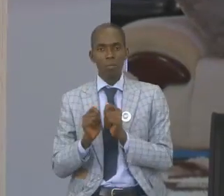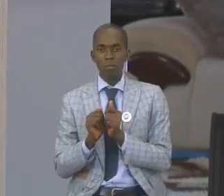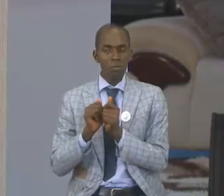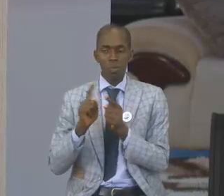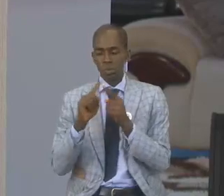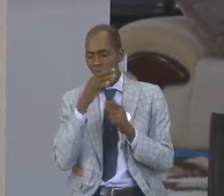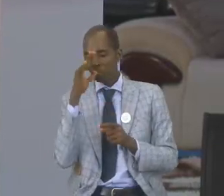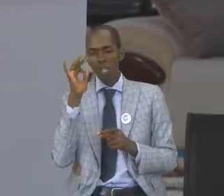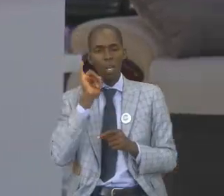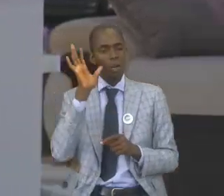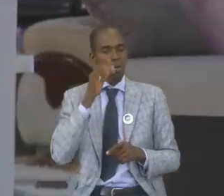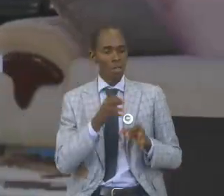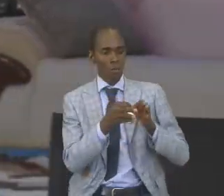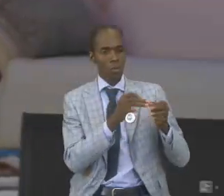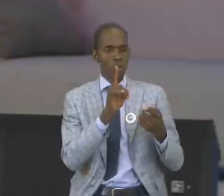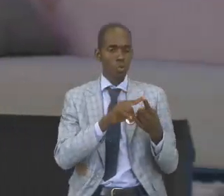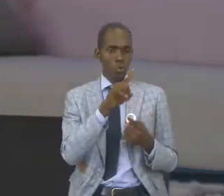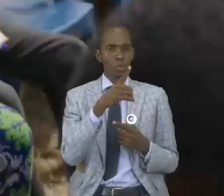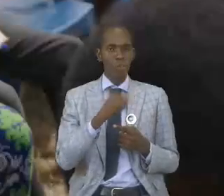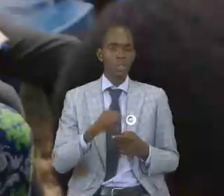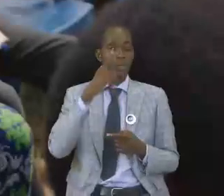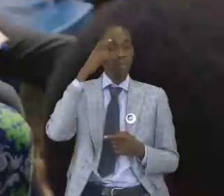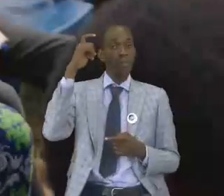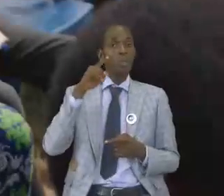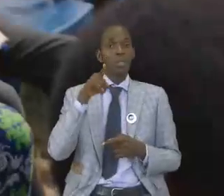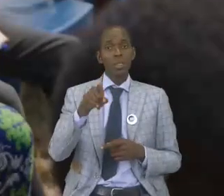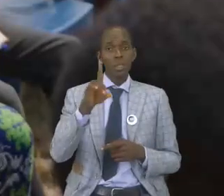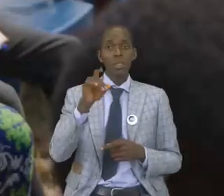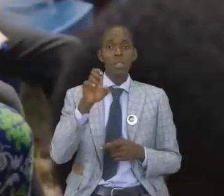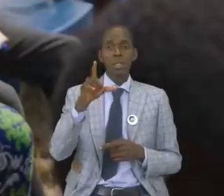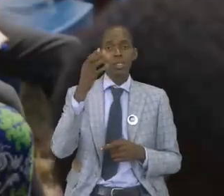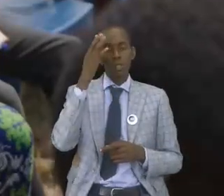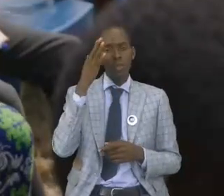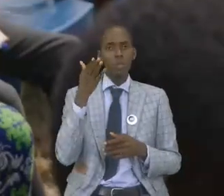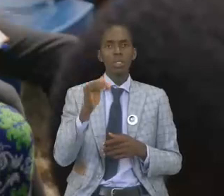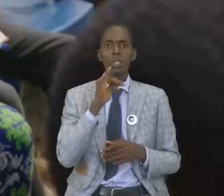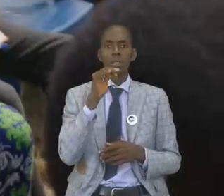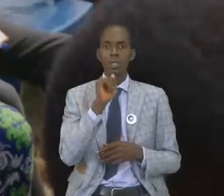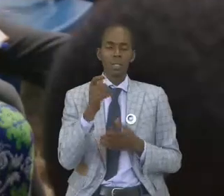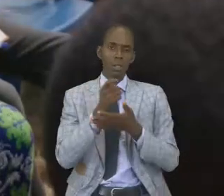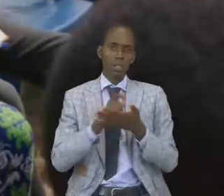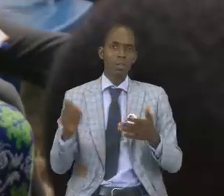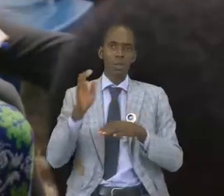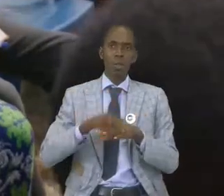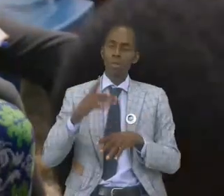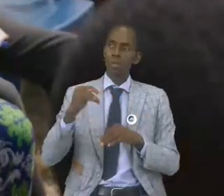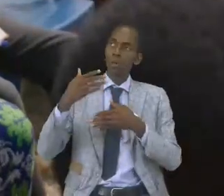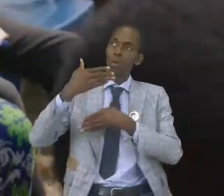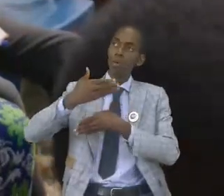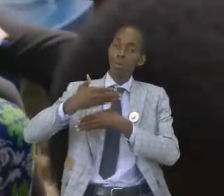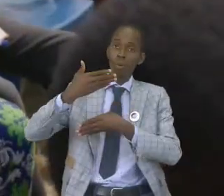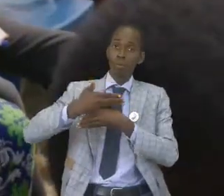you the interpretation. He knew his God. There is a writing on the wall in chapter 5, and now they're looking